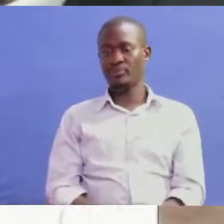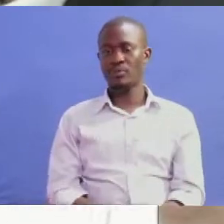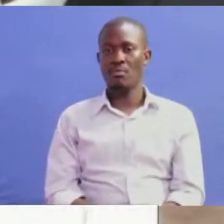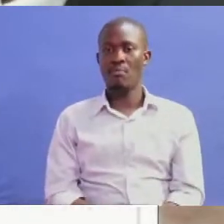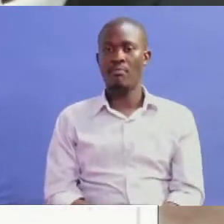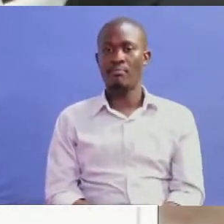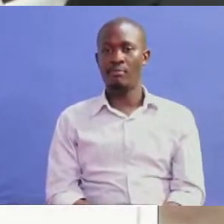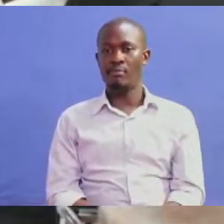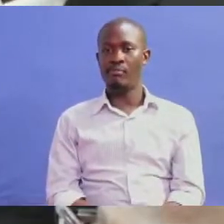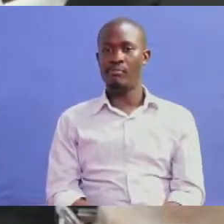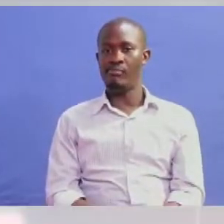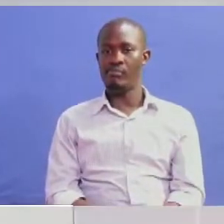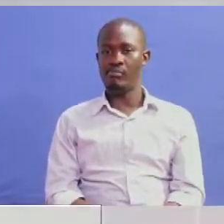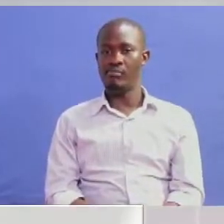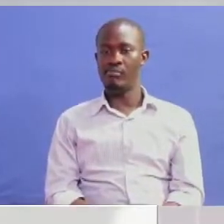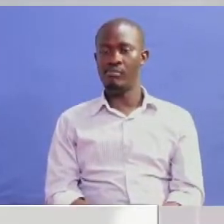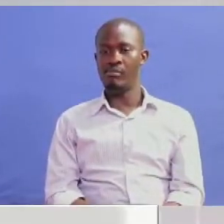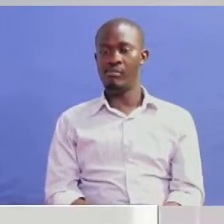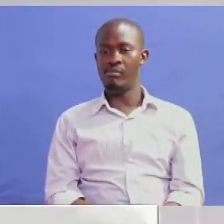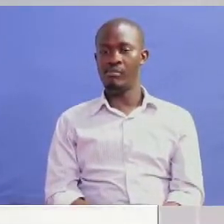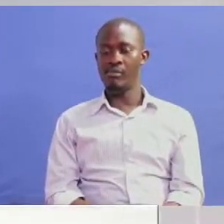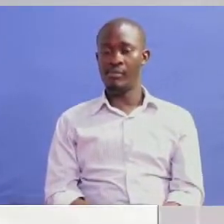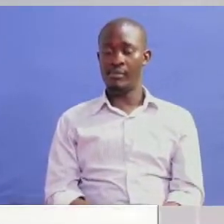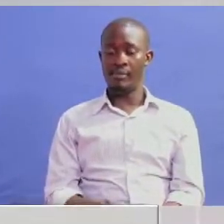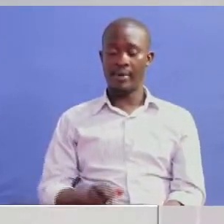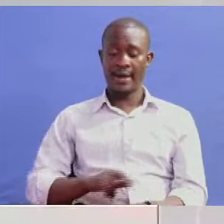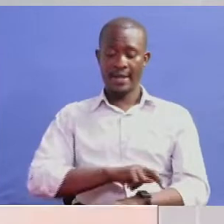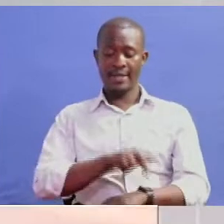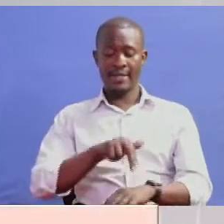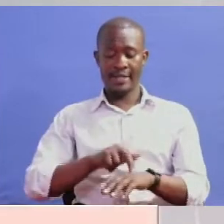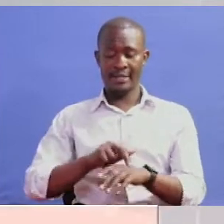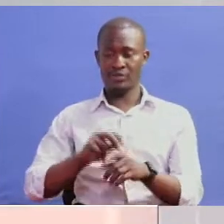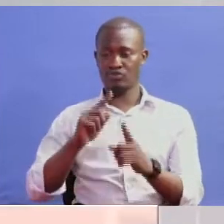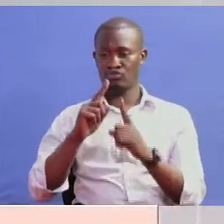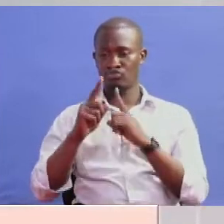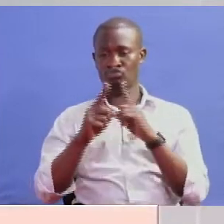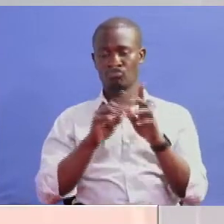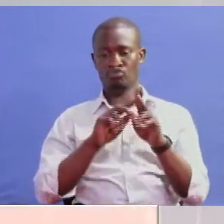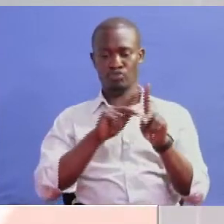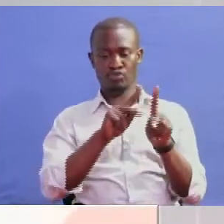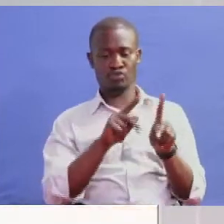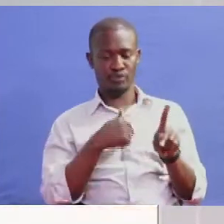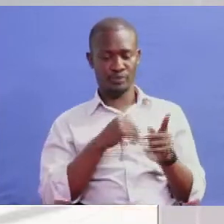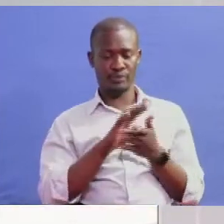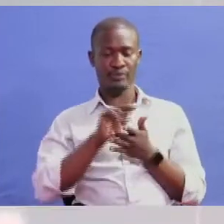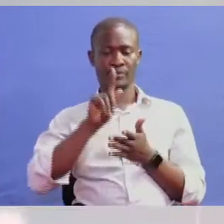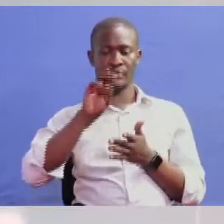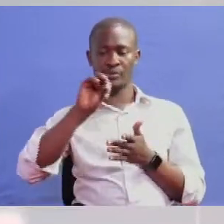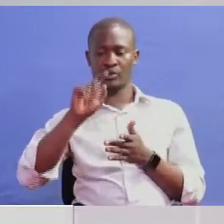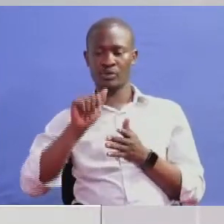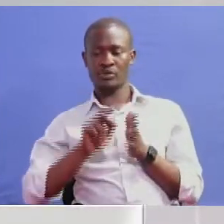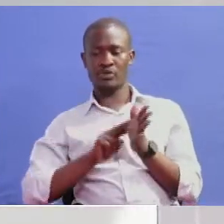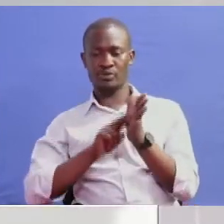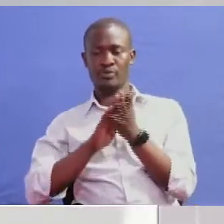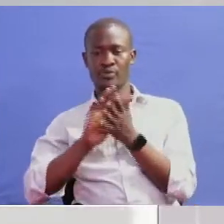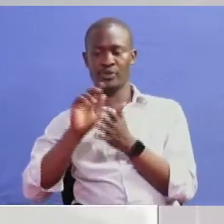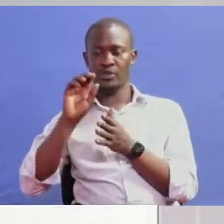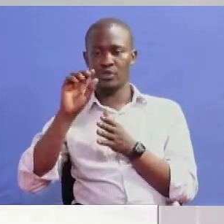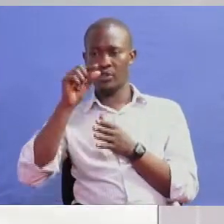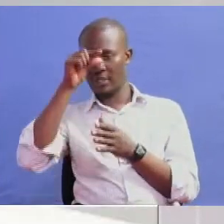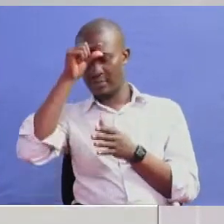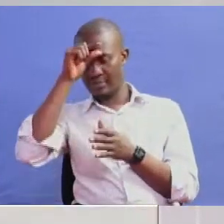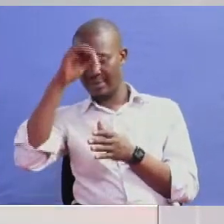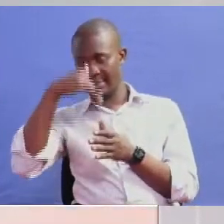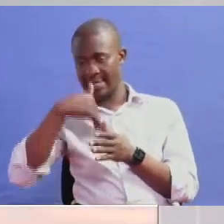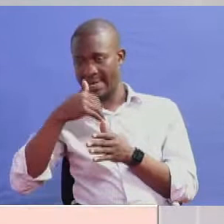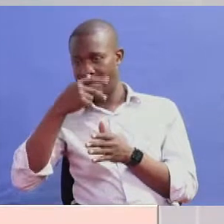KUTV. The National Dialogue Committee, led by co-chairs Kimani Ichung'wah representing the Kenya Kwanza side